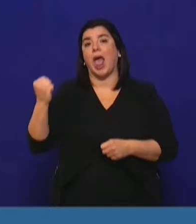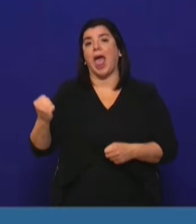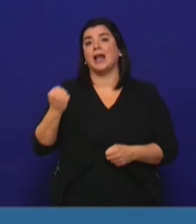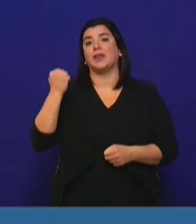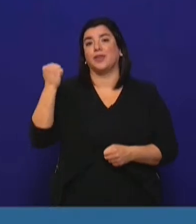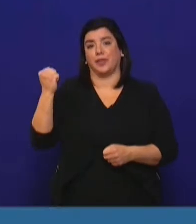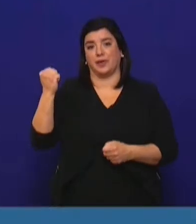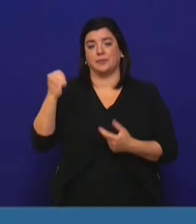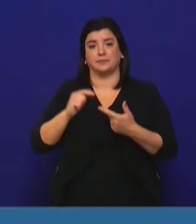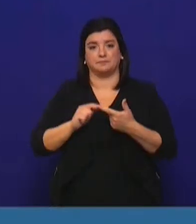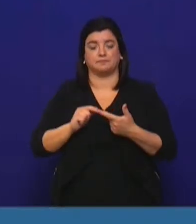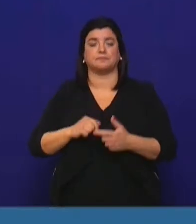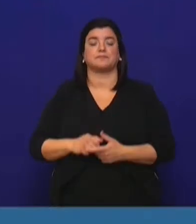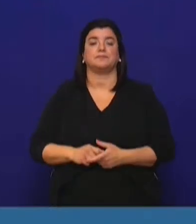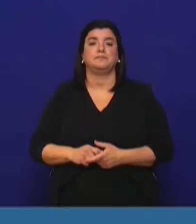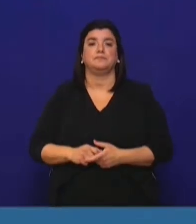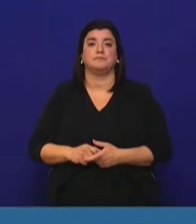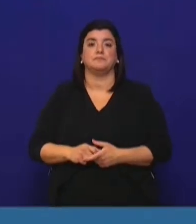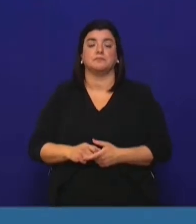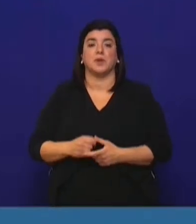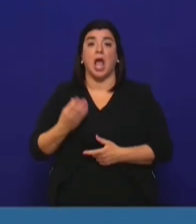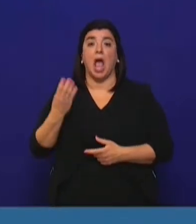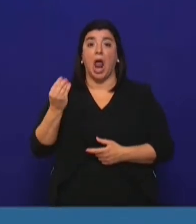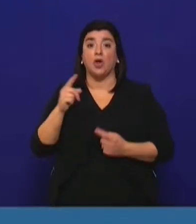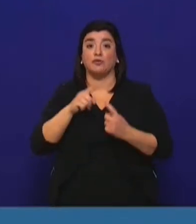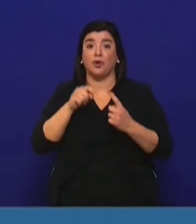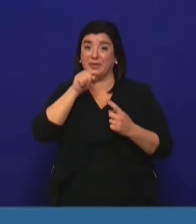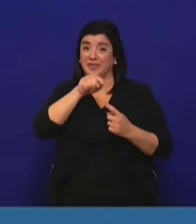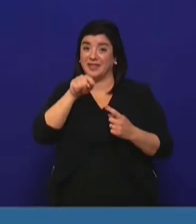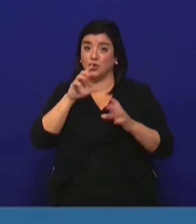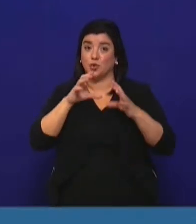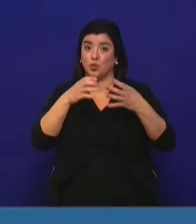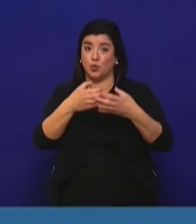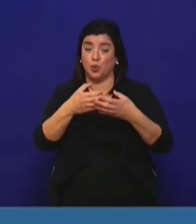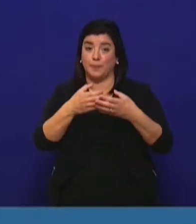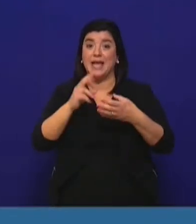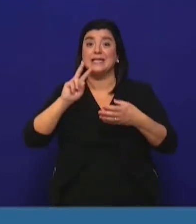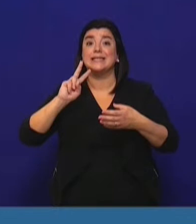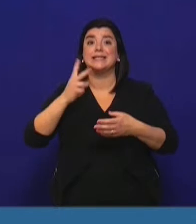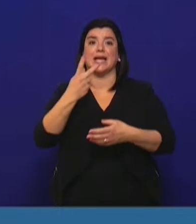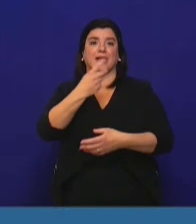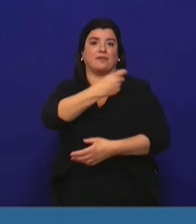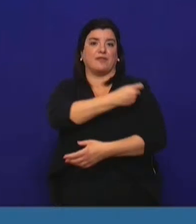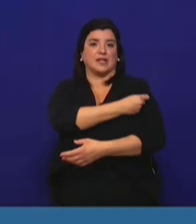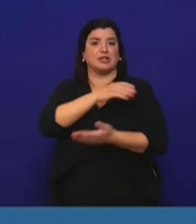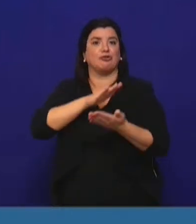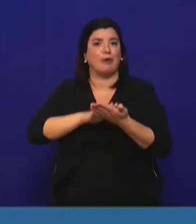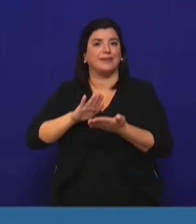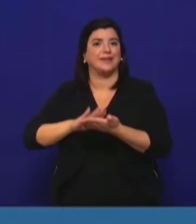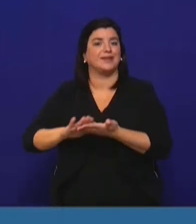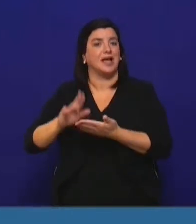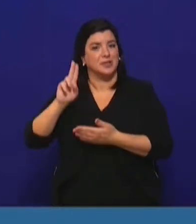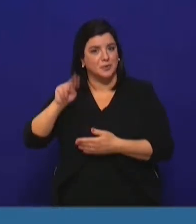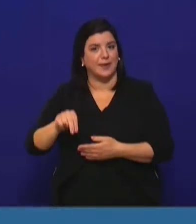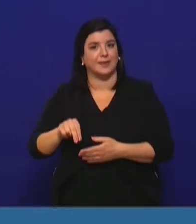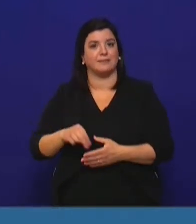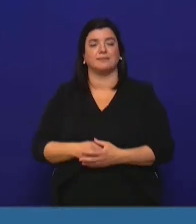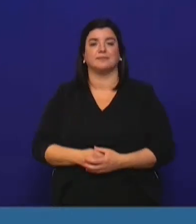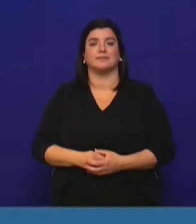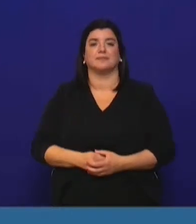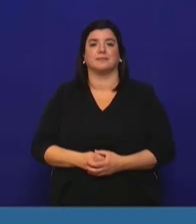covered with the second dose of vaccination as well. We will be covering soon also those homes who had cases and are in